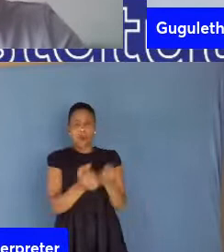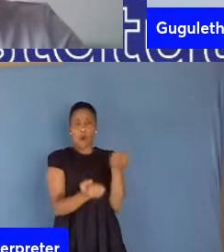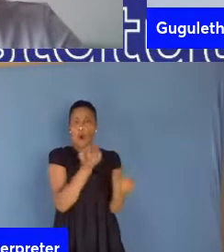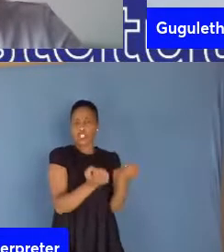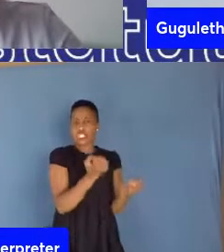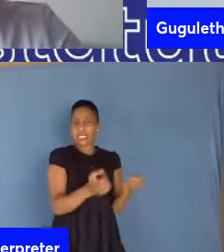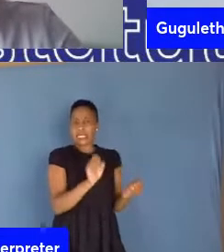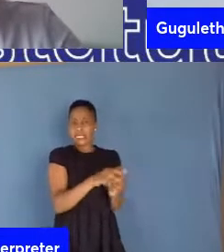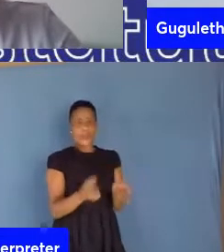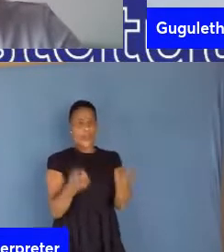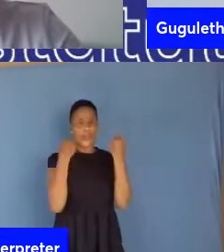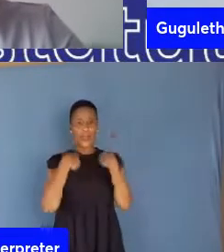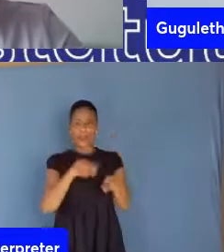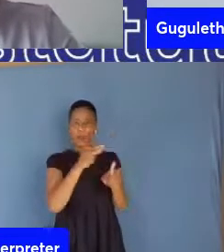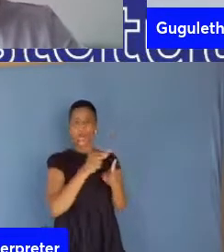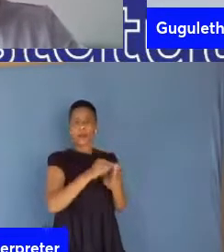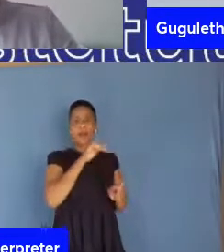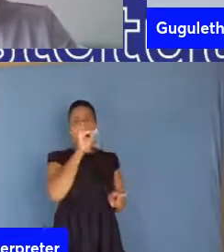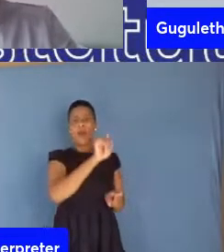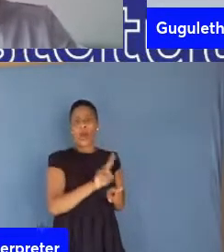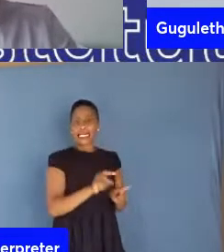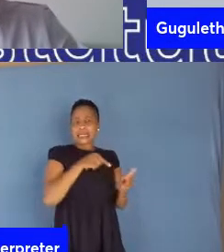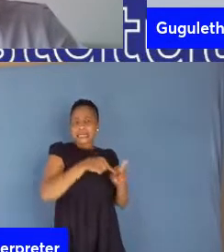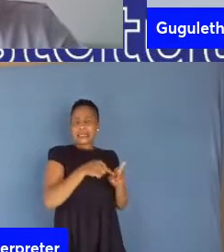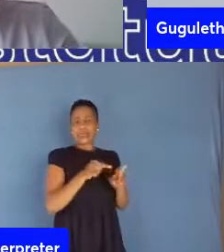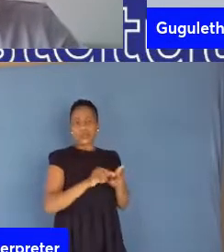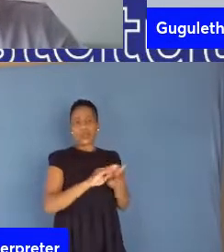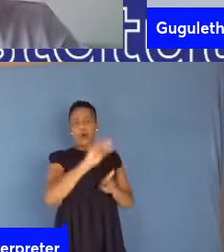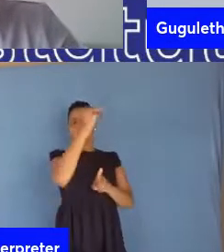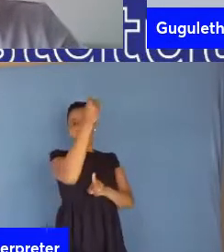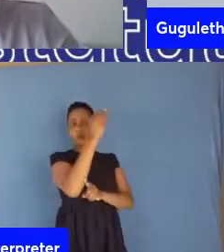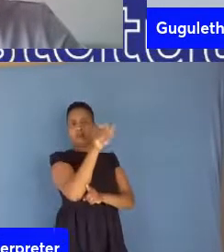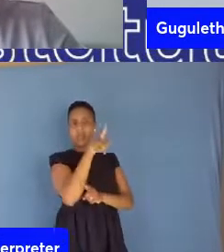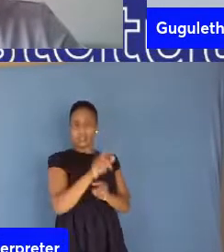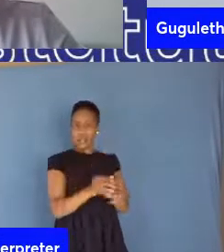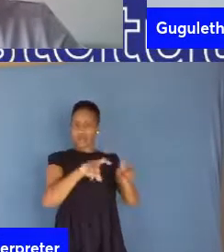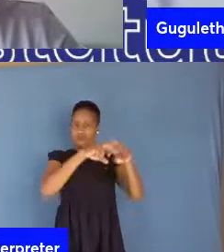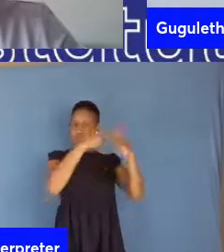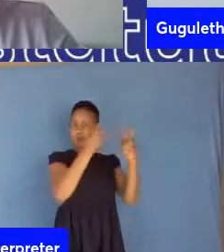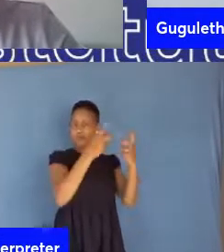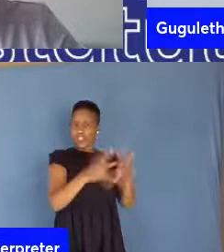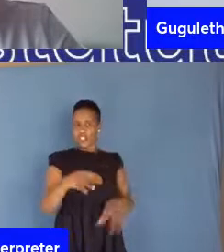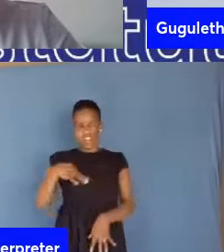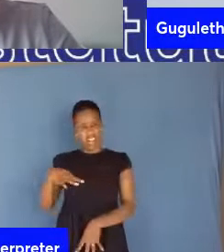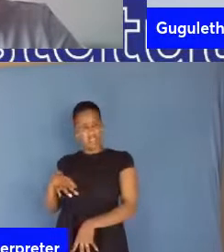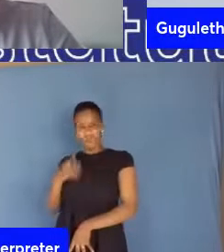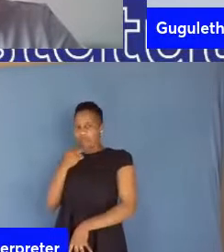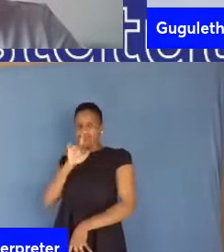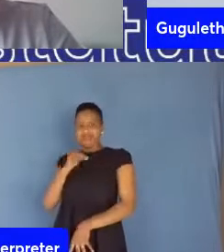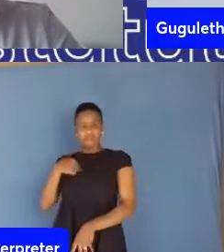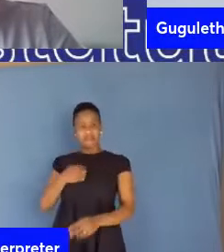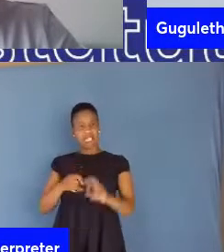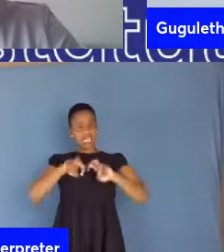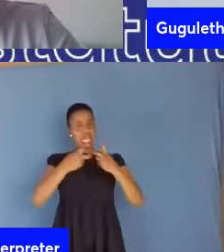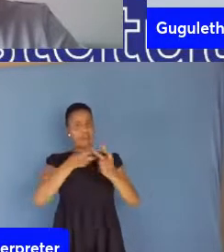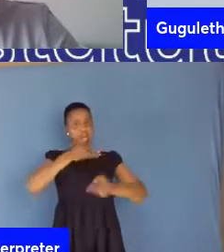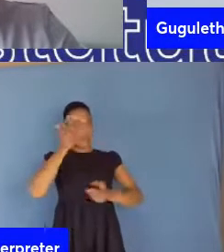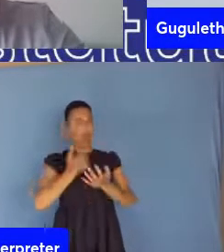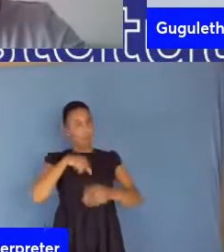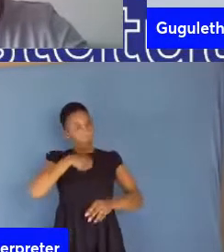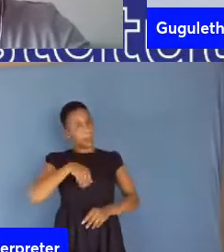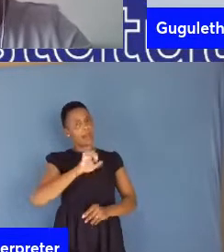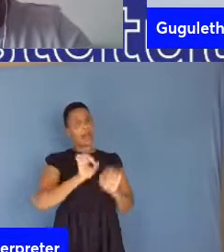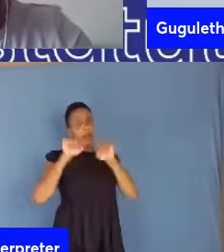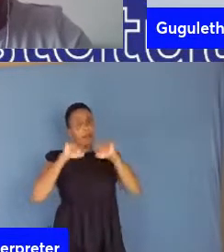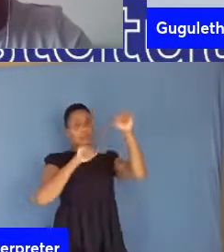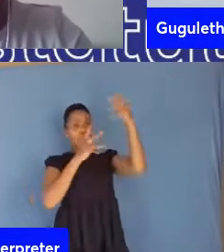away with, crimes because of these big and fancy names that are not necessarily explained in depth to the